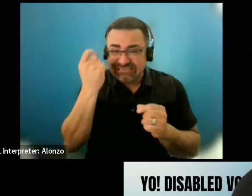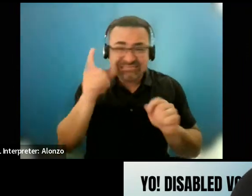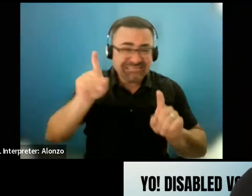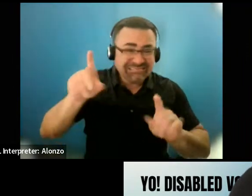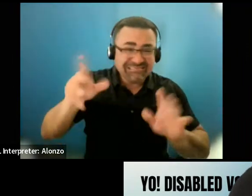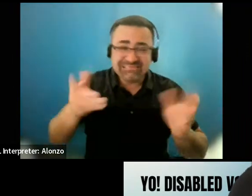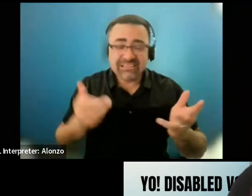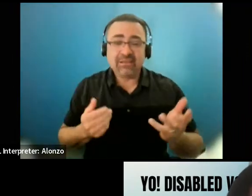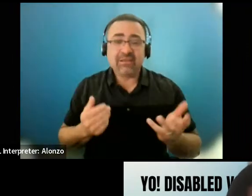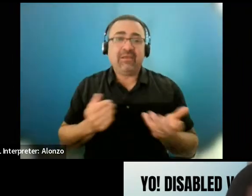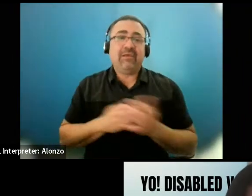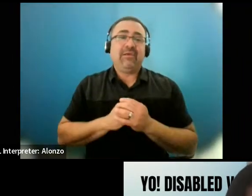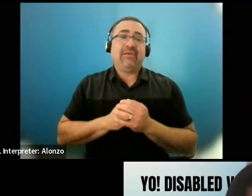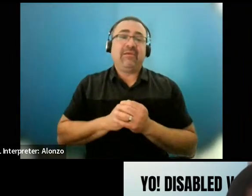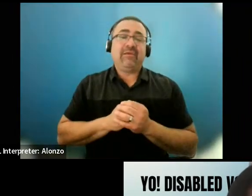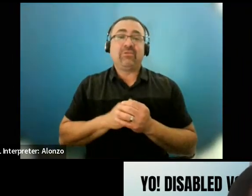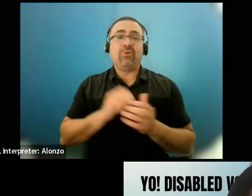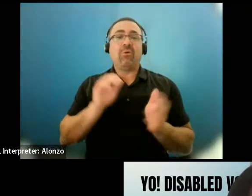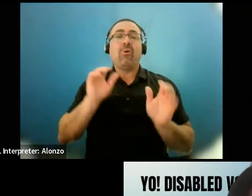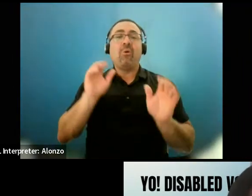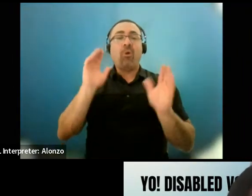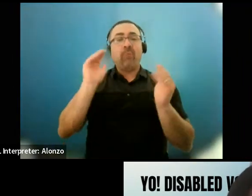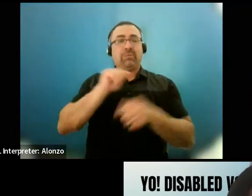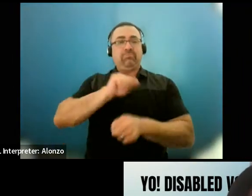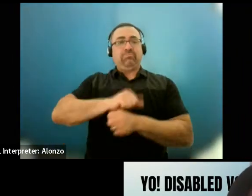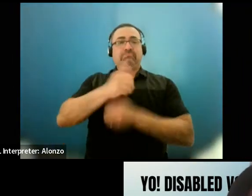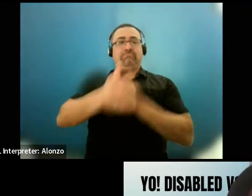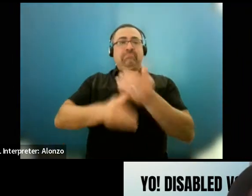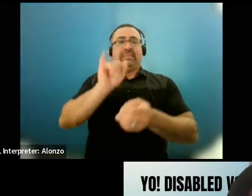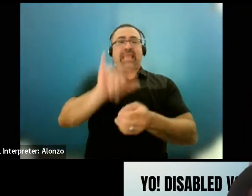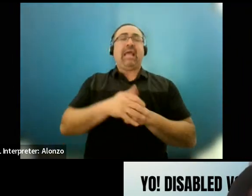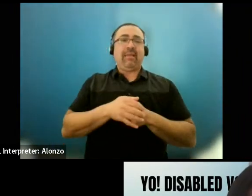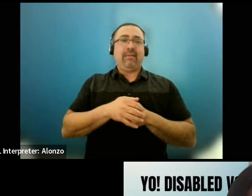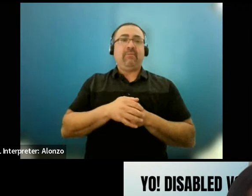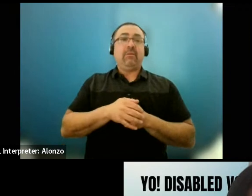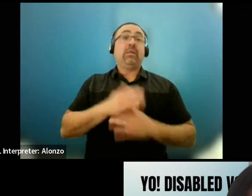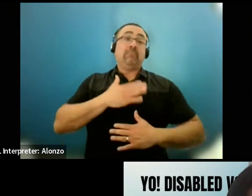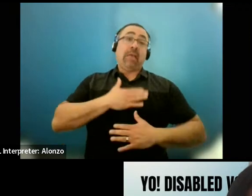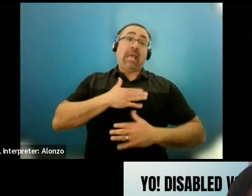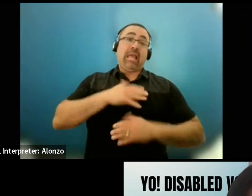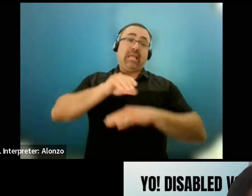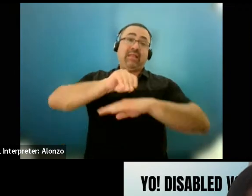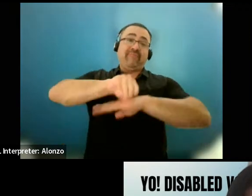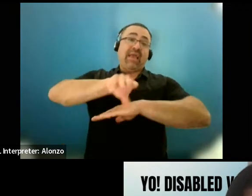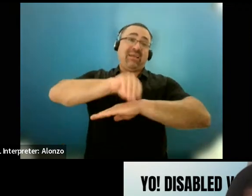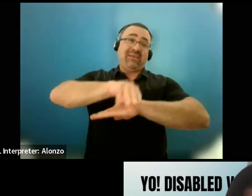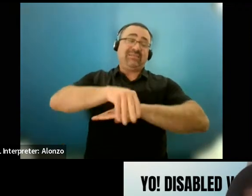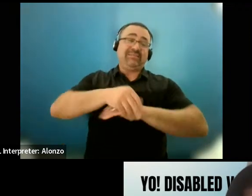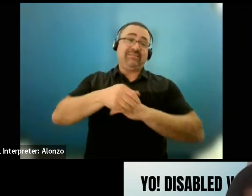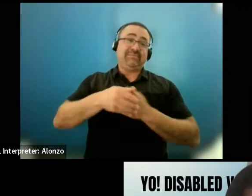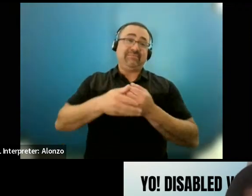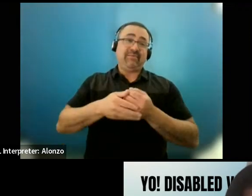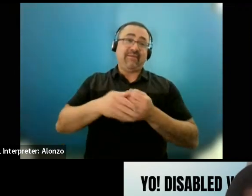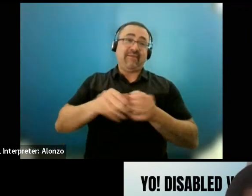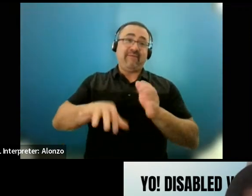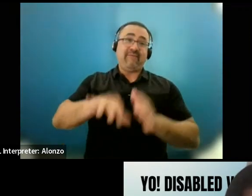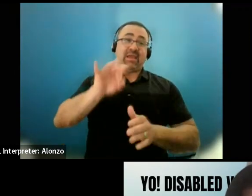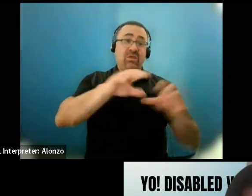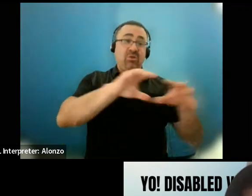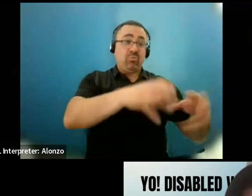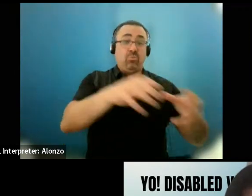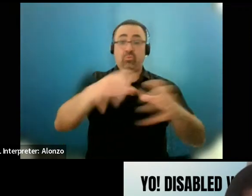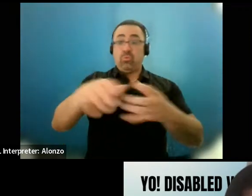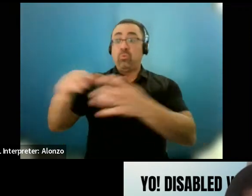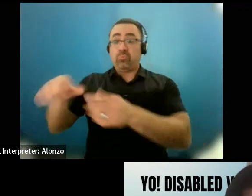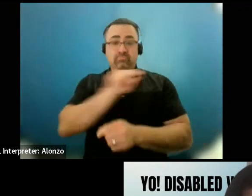And being able to work it that way. So I think honestly, that would be my advice would be finding groups that